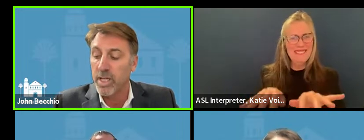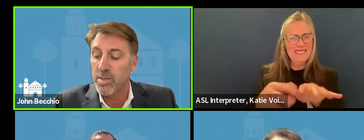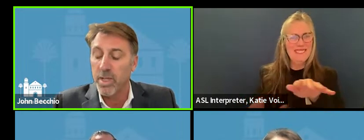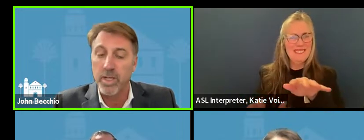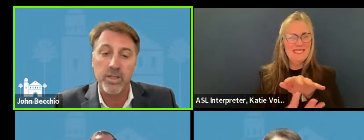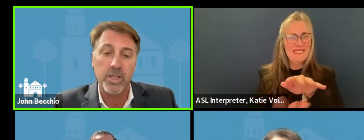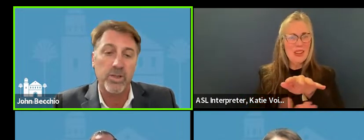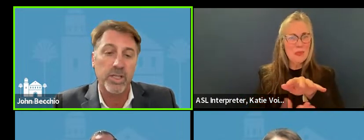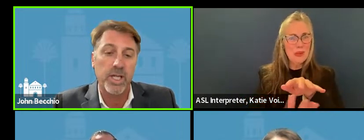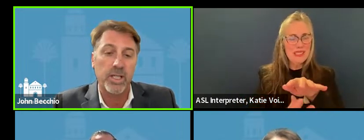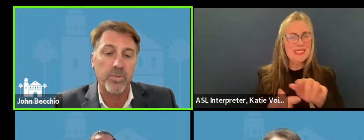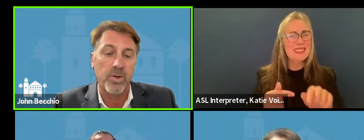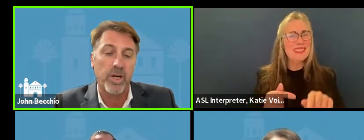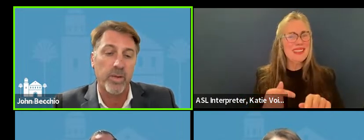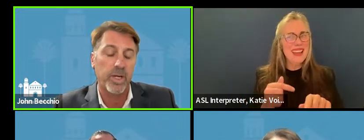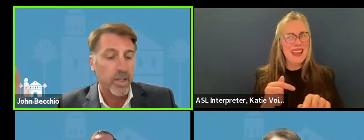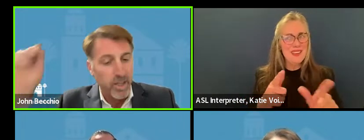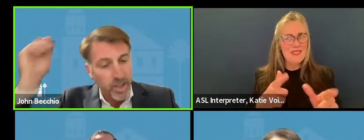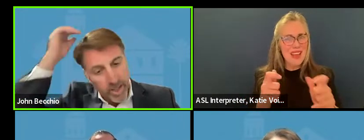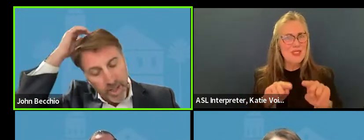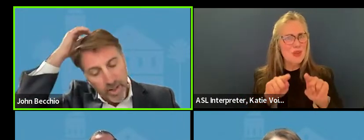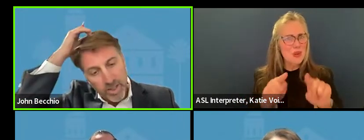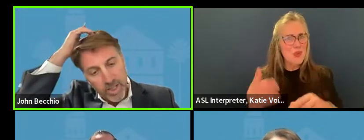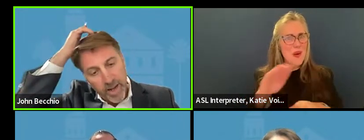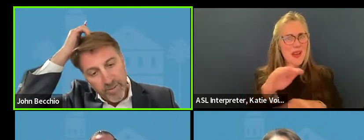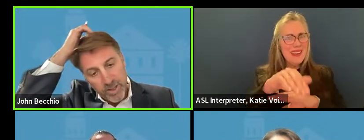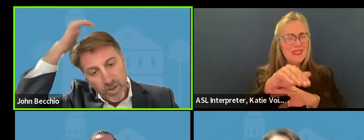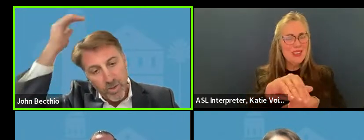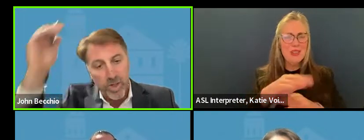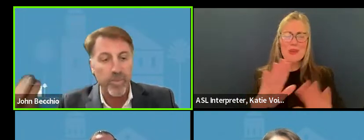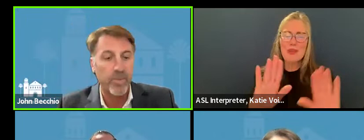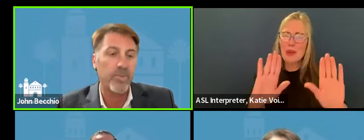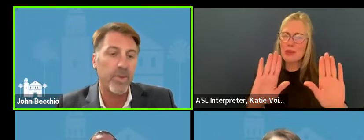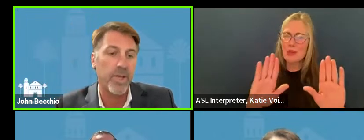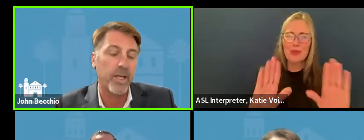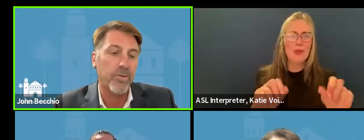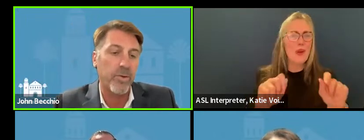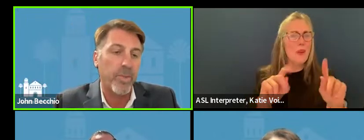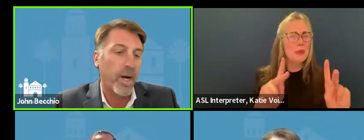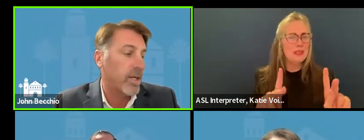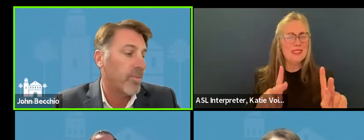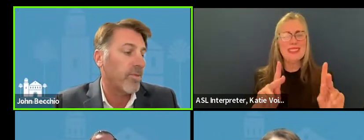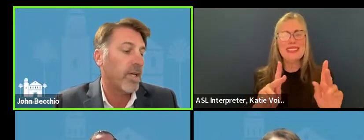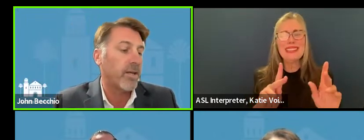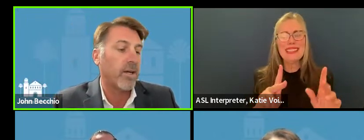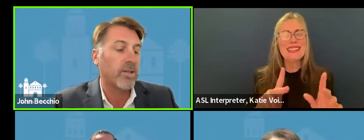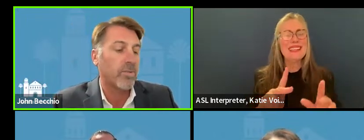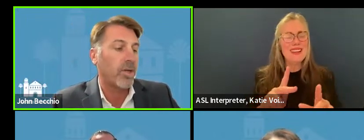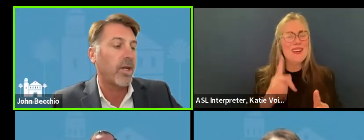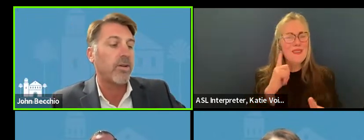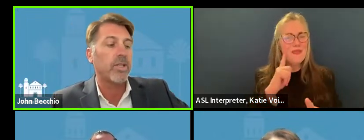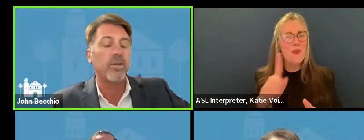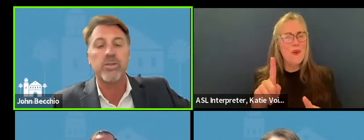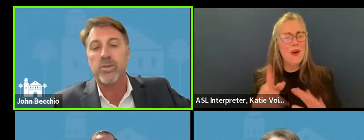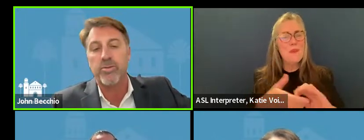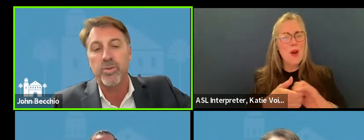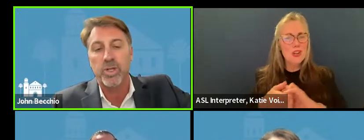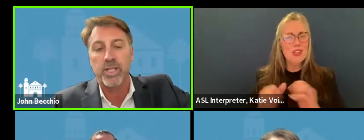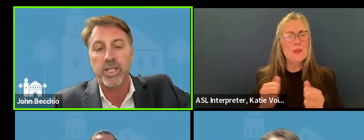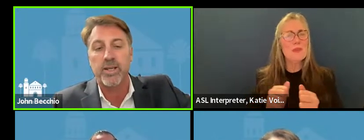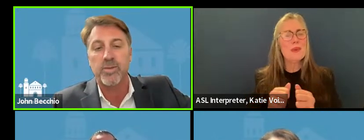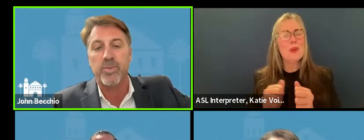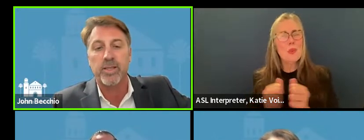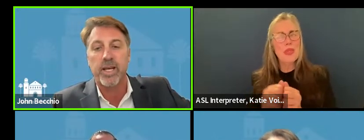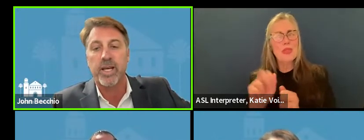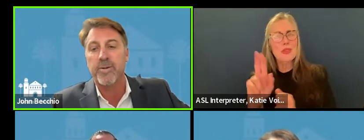the UCSB teacher education program and our staff. So thank you for reminding me of that, Dr. Maldonado, and those are a few